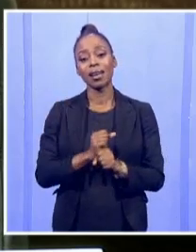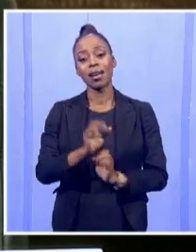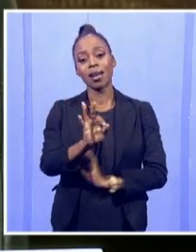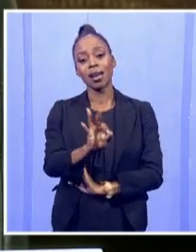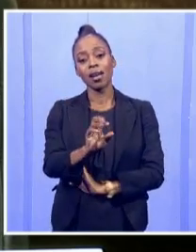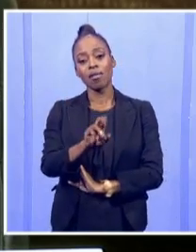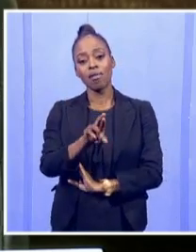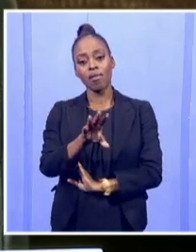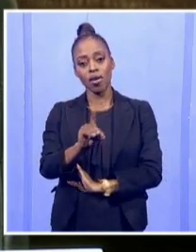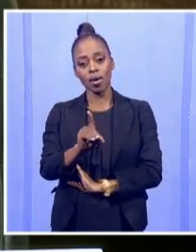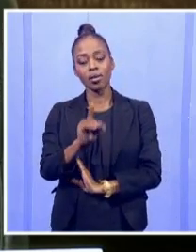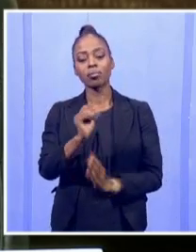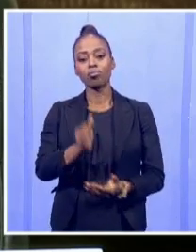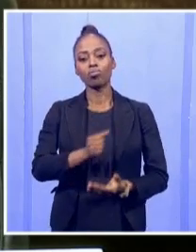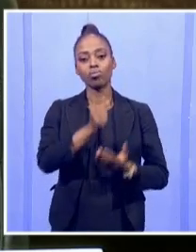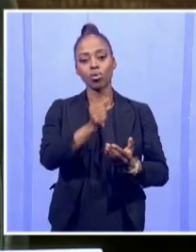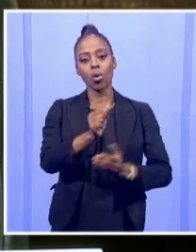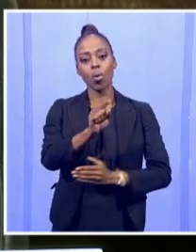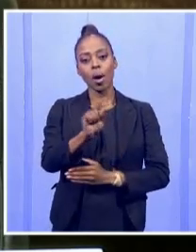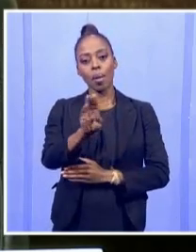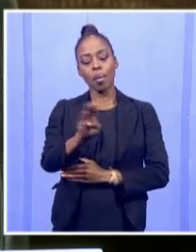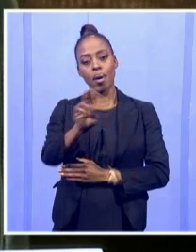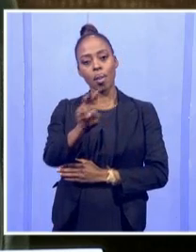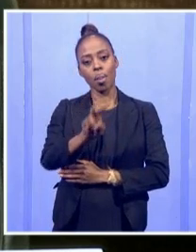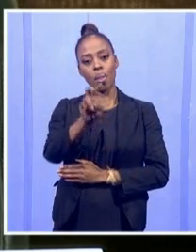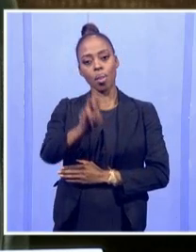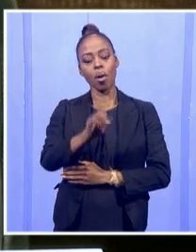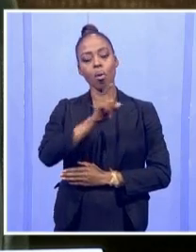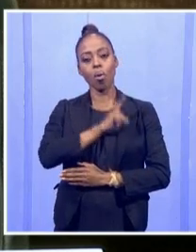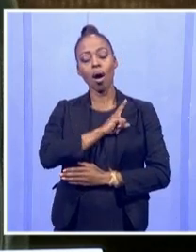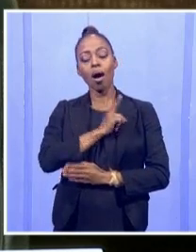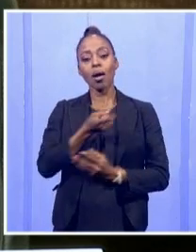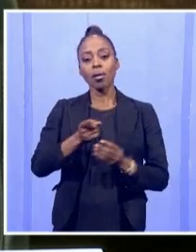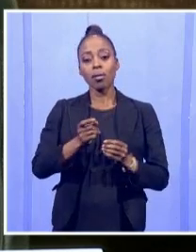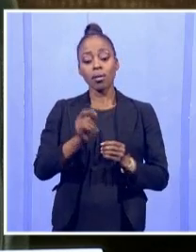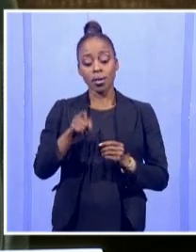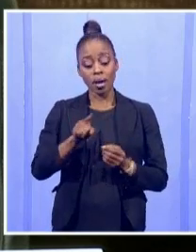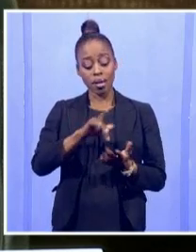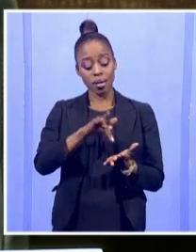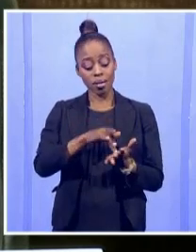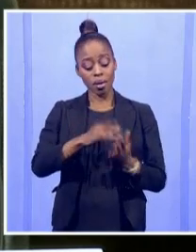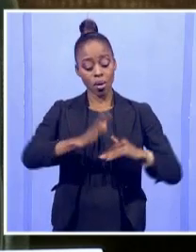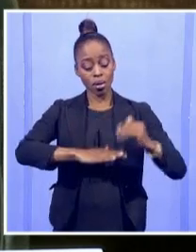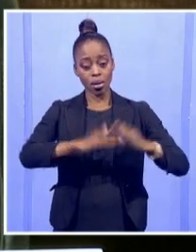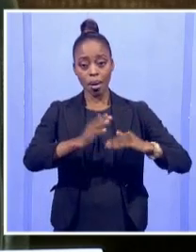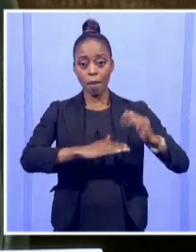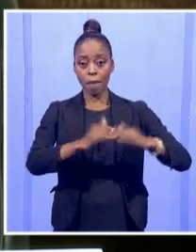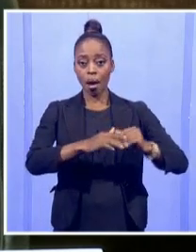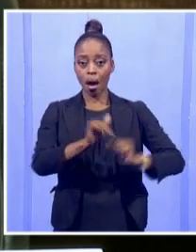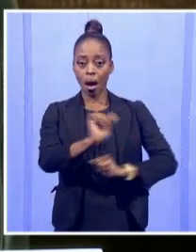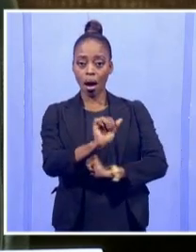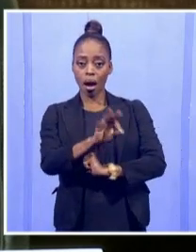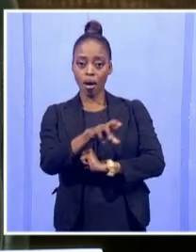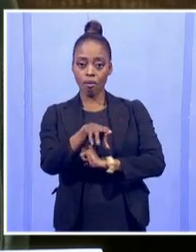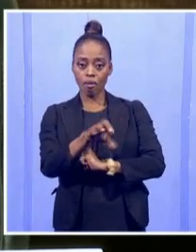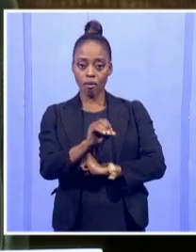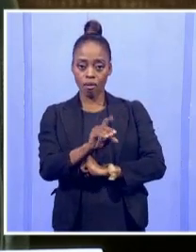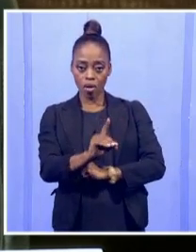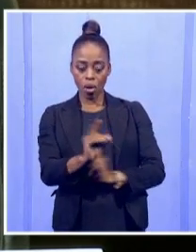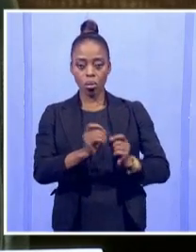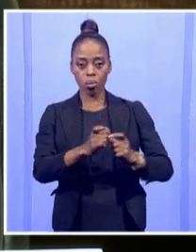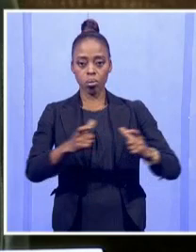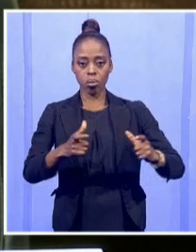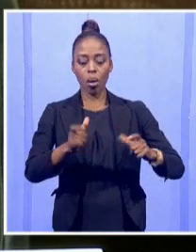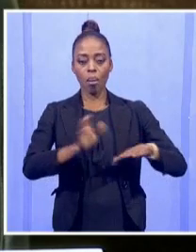$1 billion US in expanding the auto production plant in South Africa. The decision led in turn to